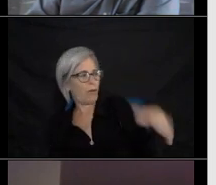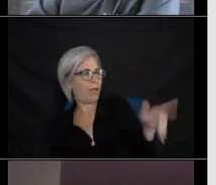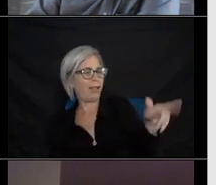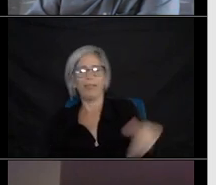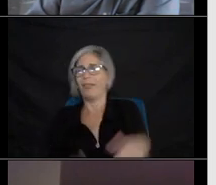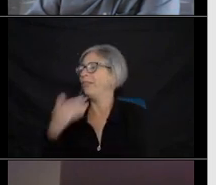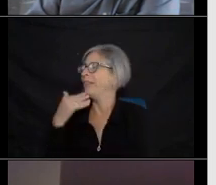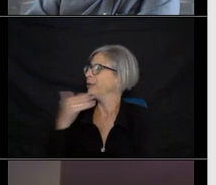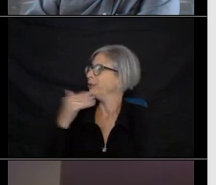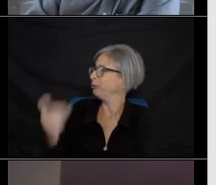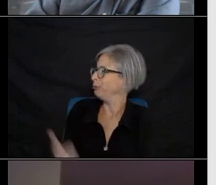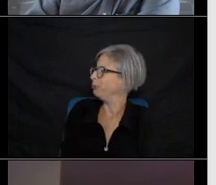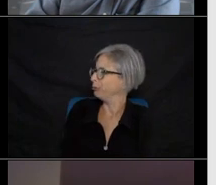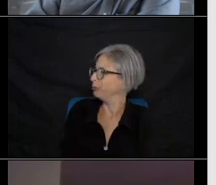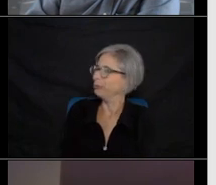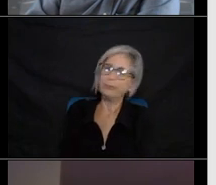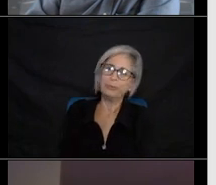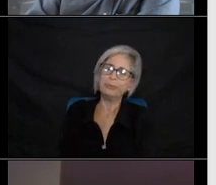Thank you.